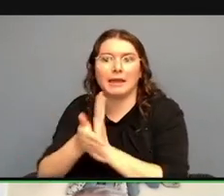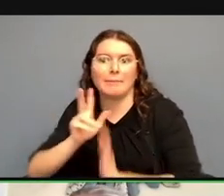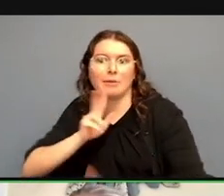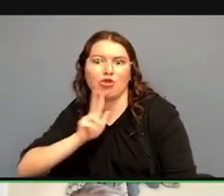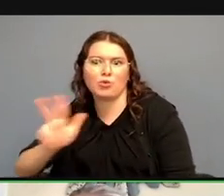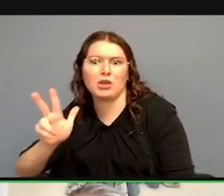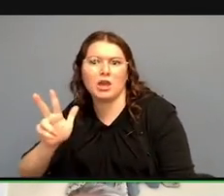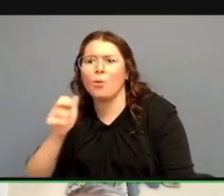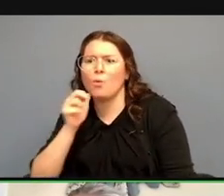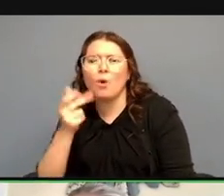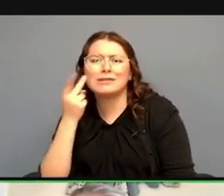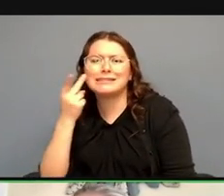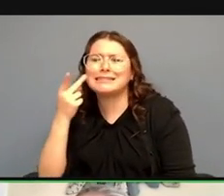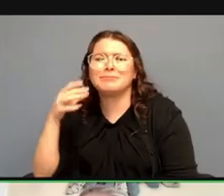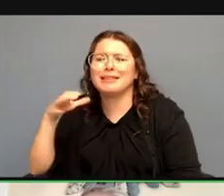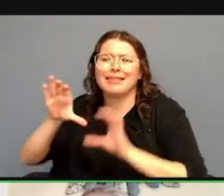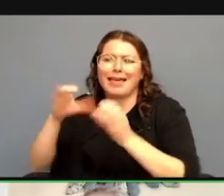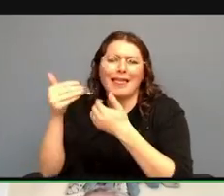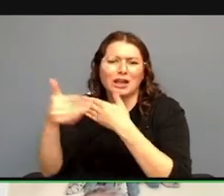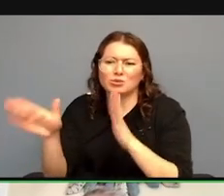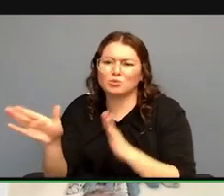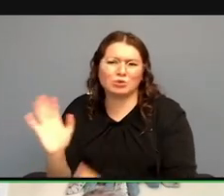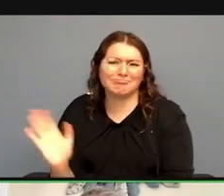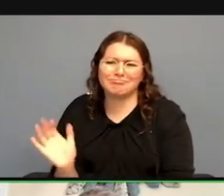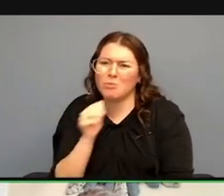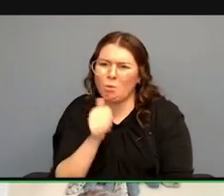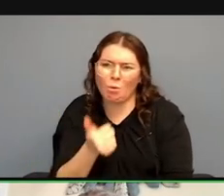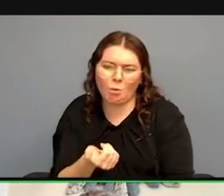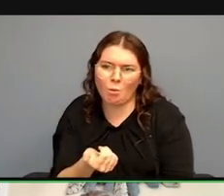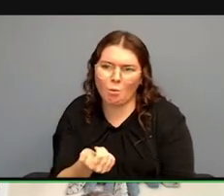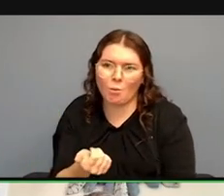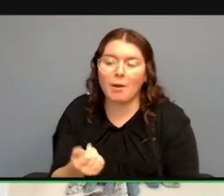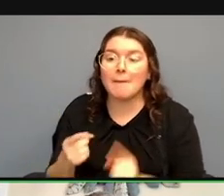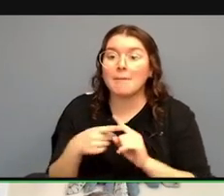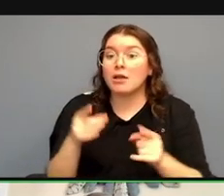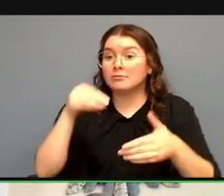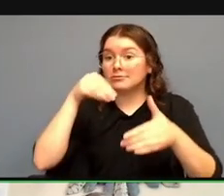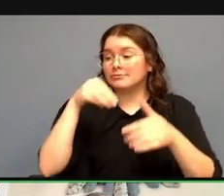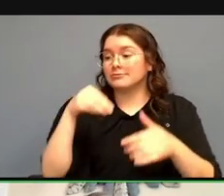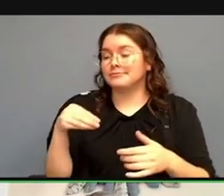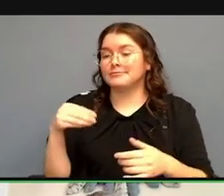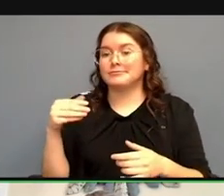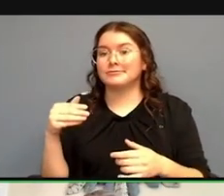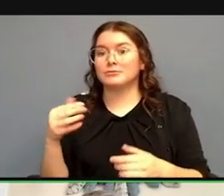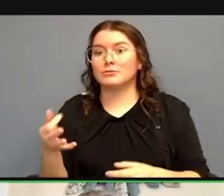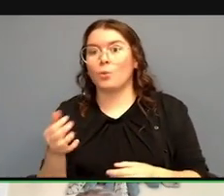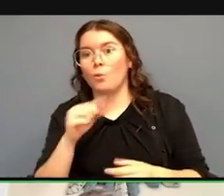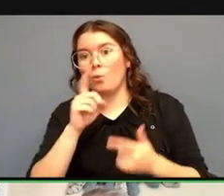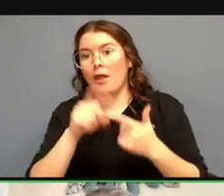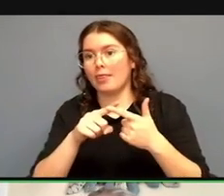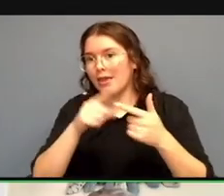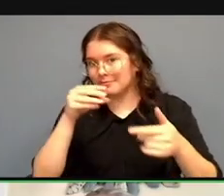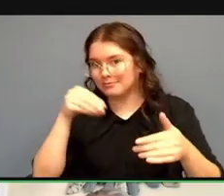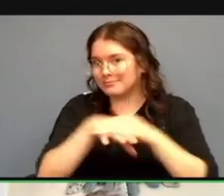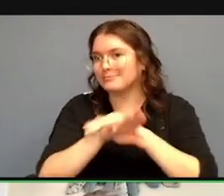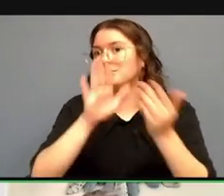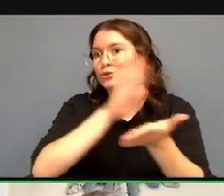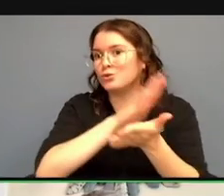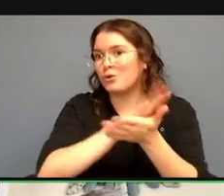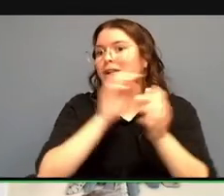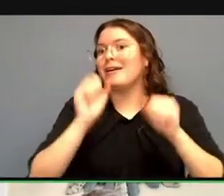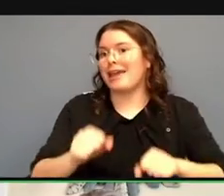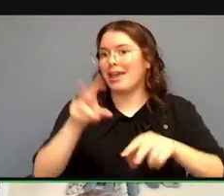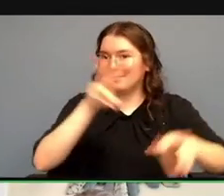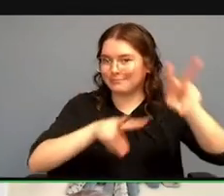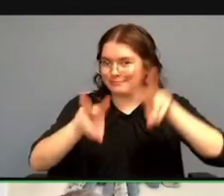going to see them in the classroom. But once the child is in school, we get a lot of opportunity to do observation in